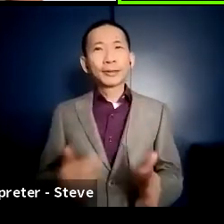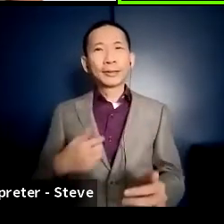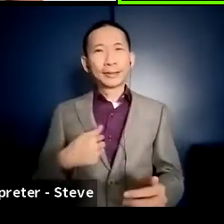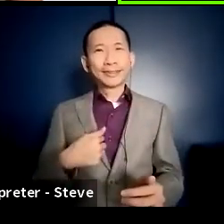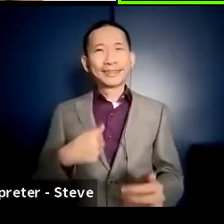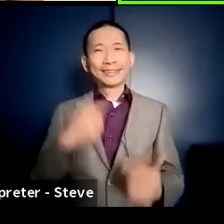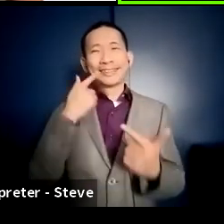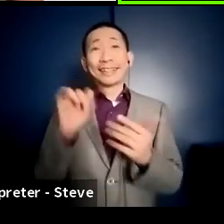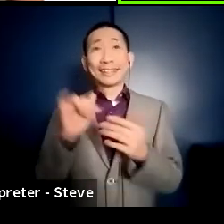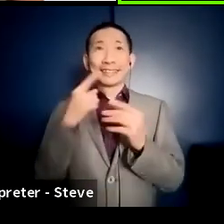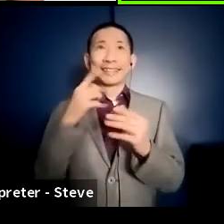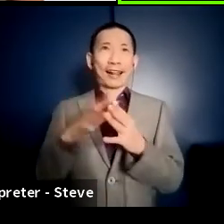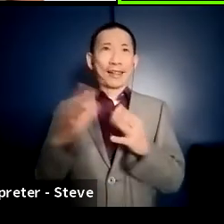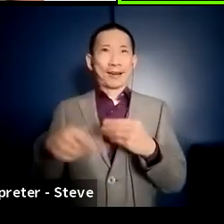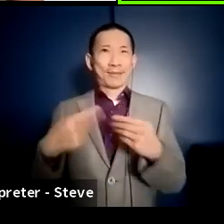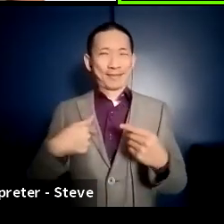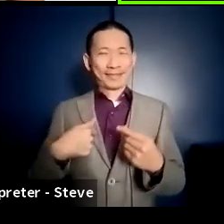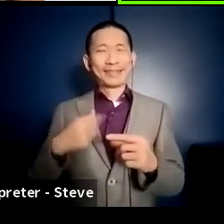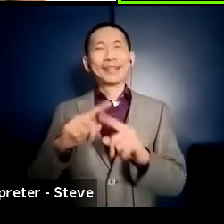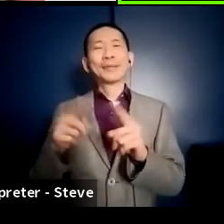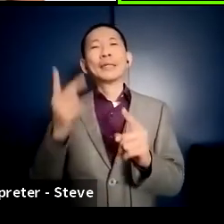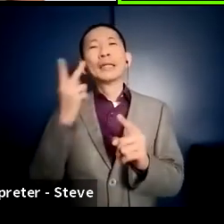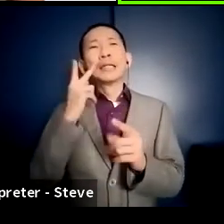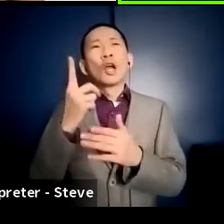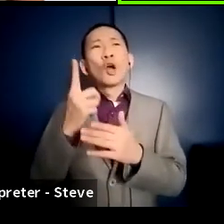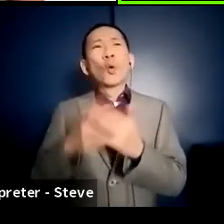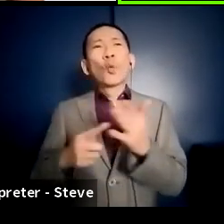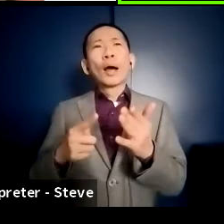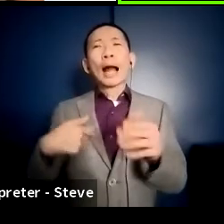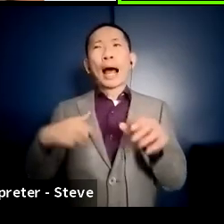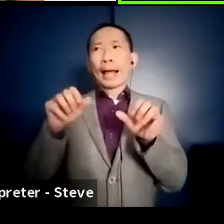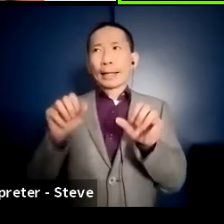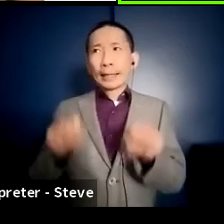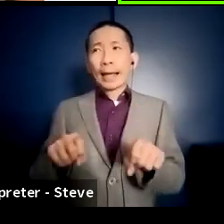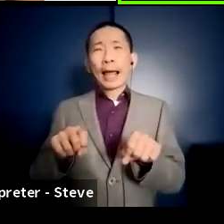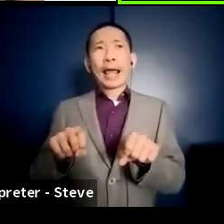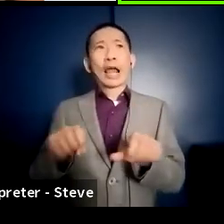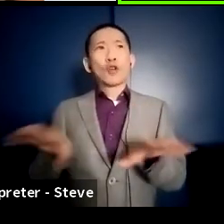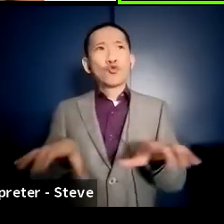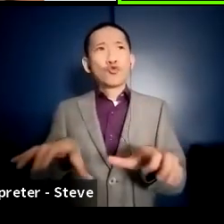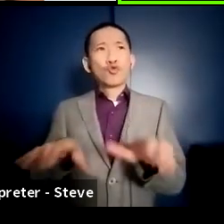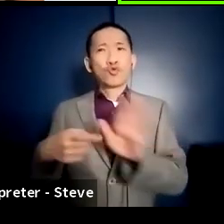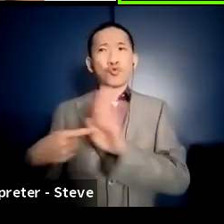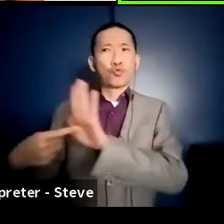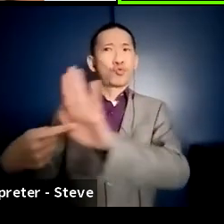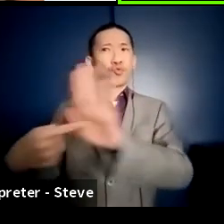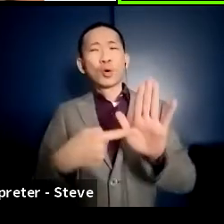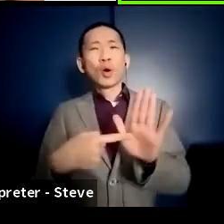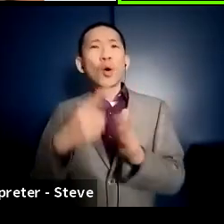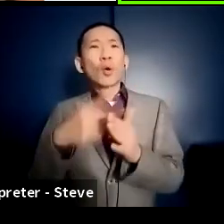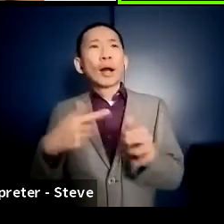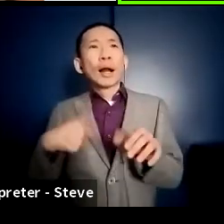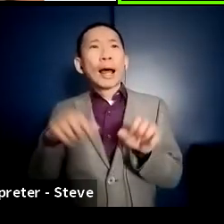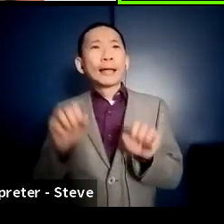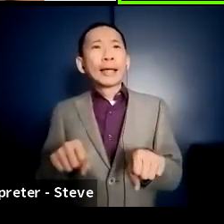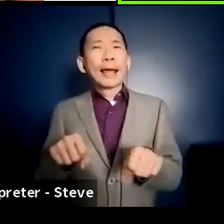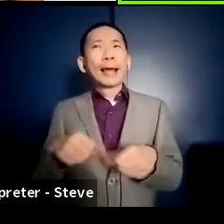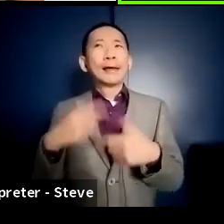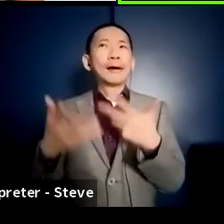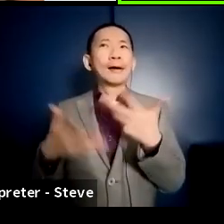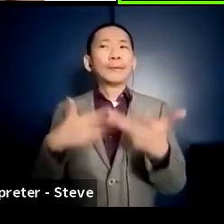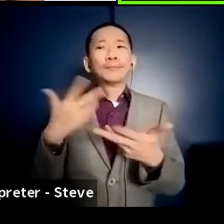says a lot about me. Anyway, seeing what cards I have on the table and figuring out what I can, for lack of better